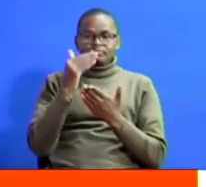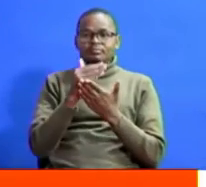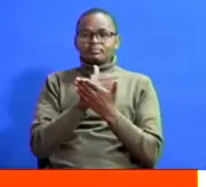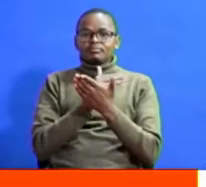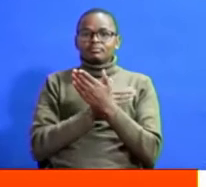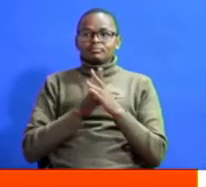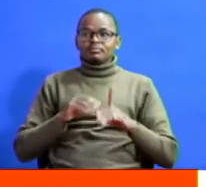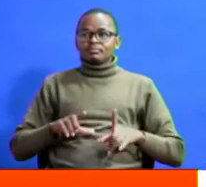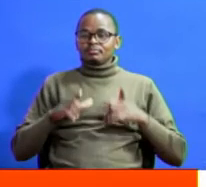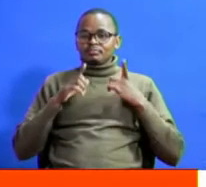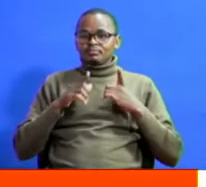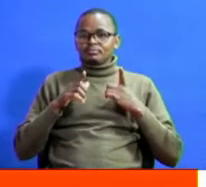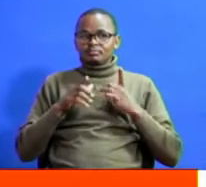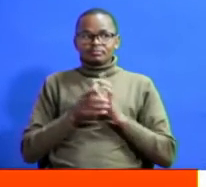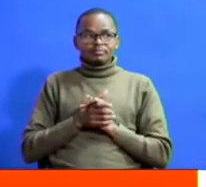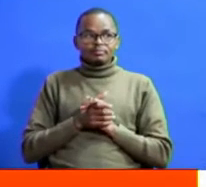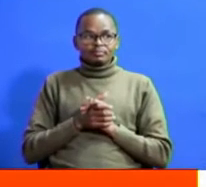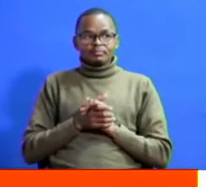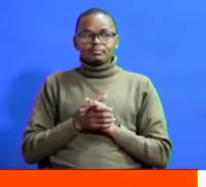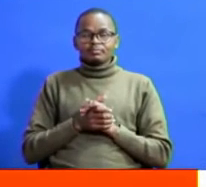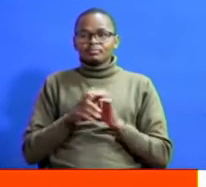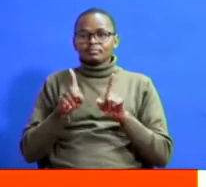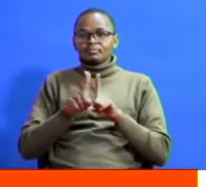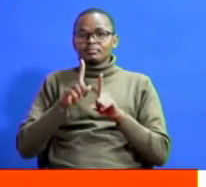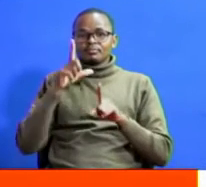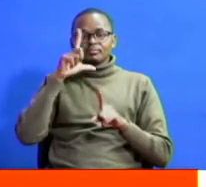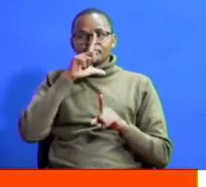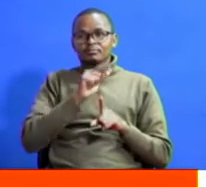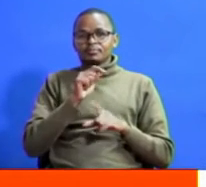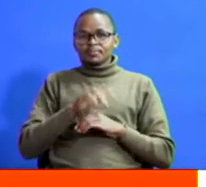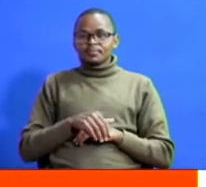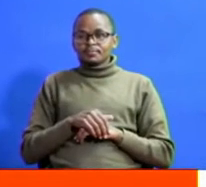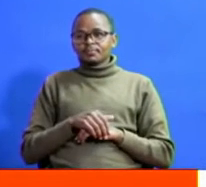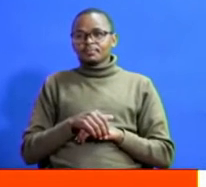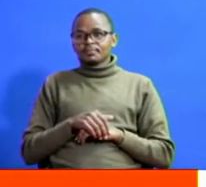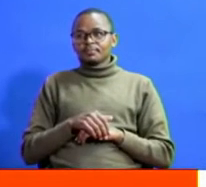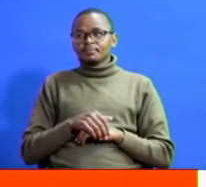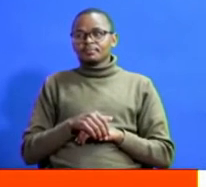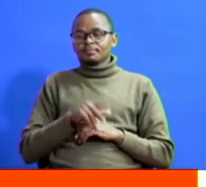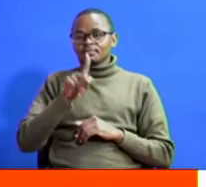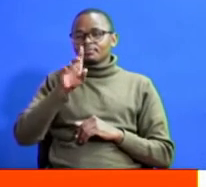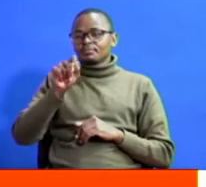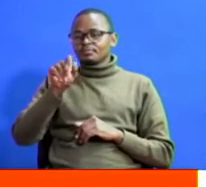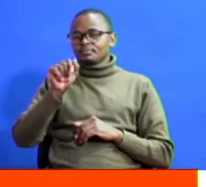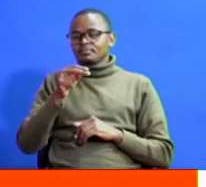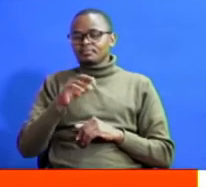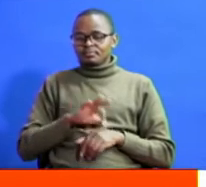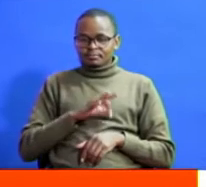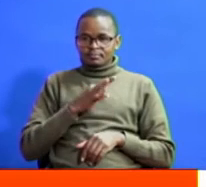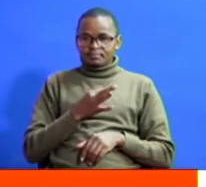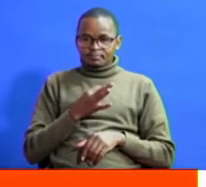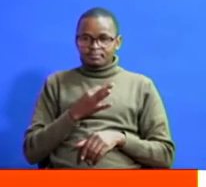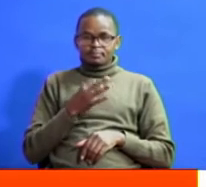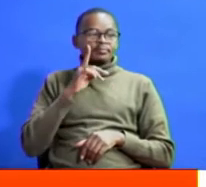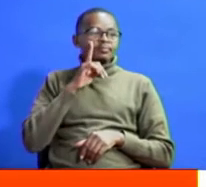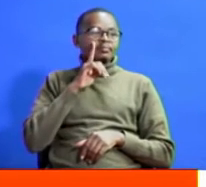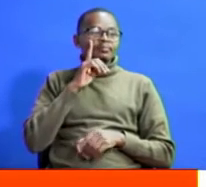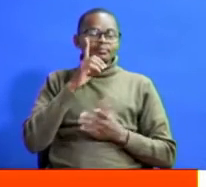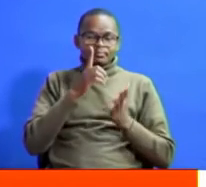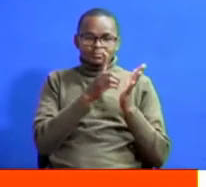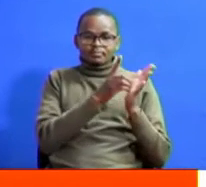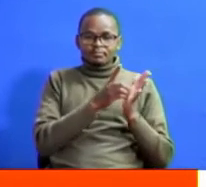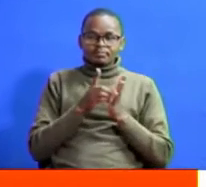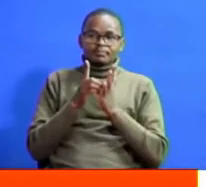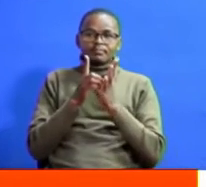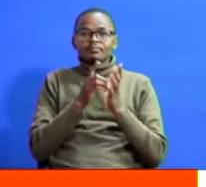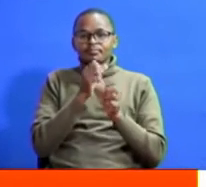All right. Yeah. As we wind up this discussion, Kotonde, what do you feel of the tomorrow's debate?